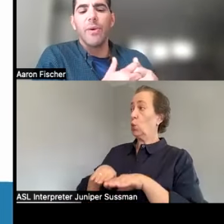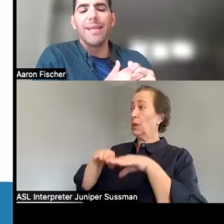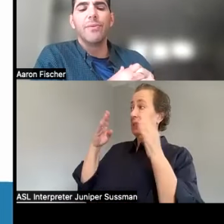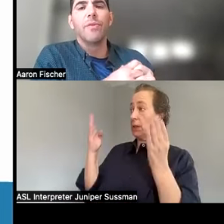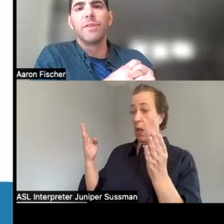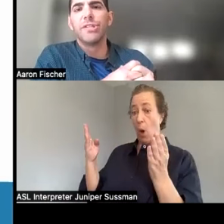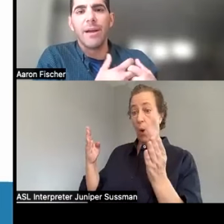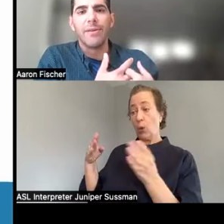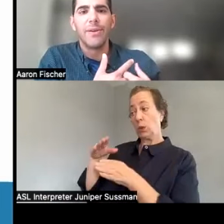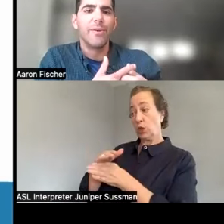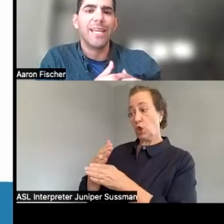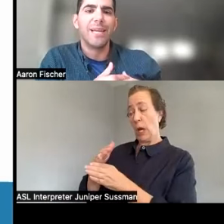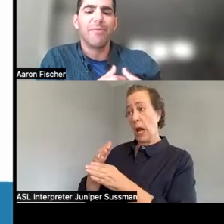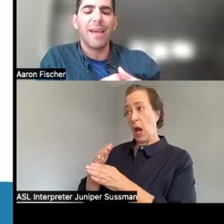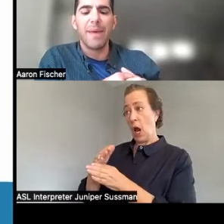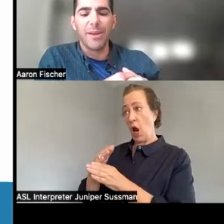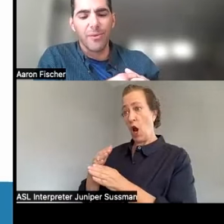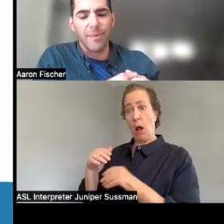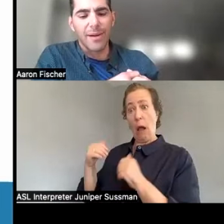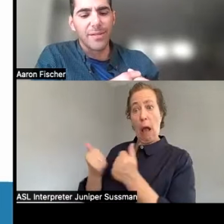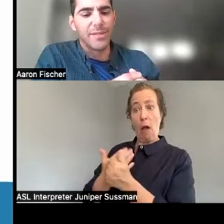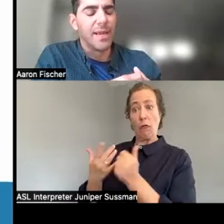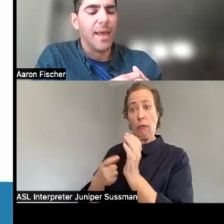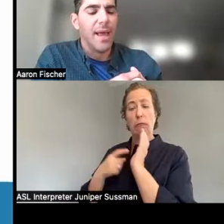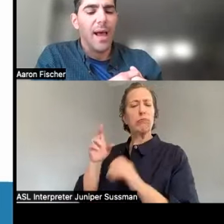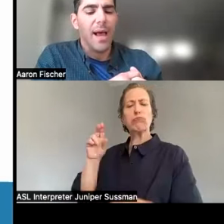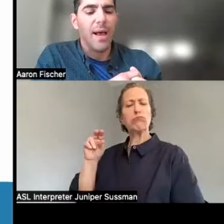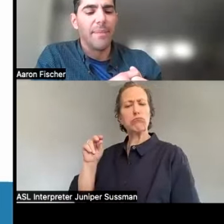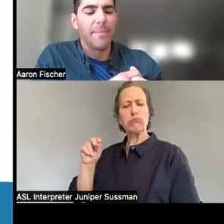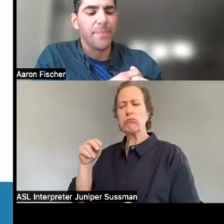So you don't need to overshare. You don't need to provide medical records.